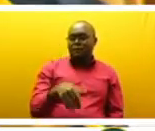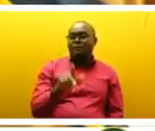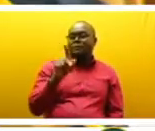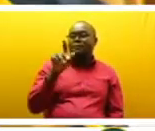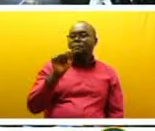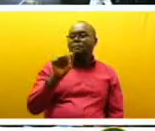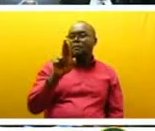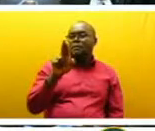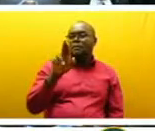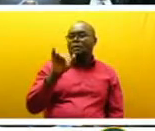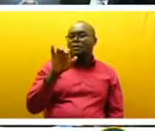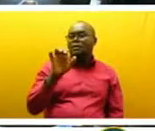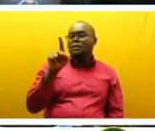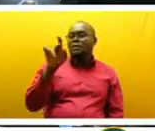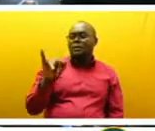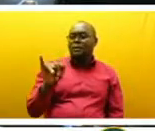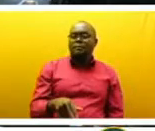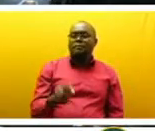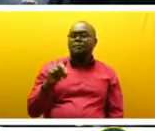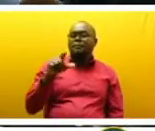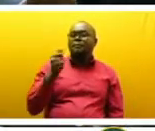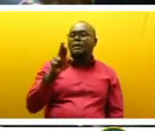15 minutes.